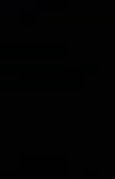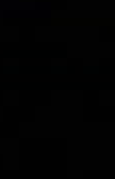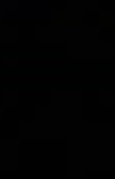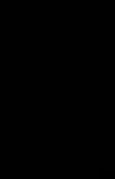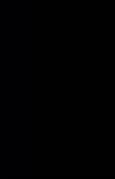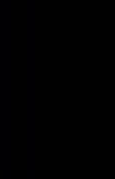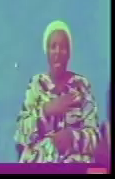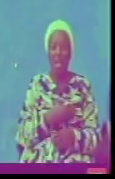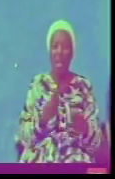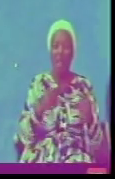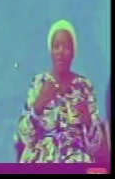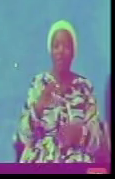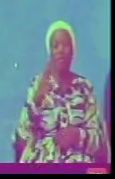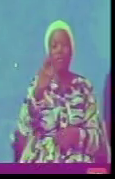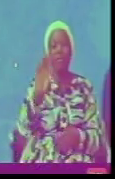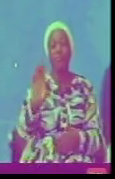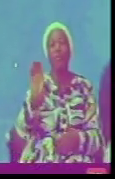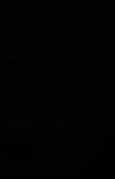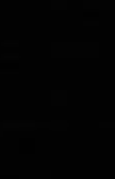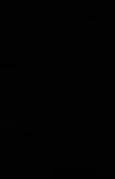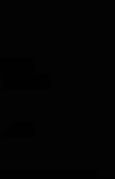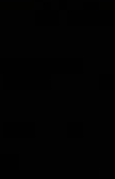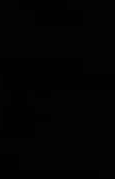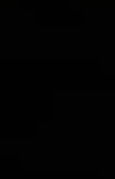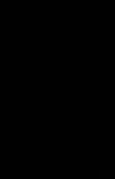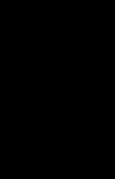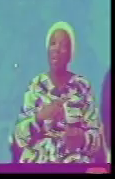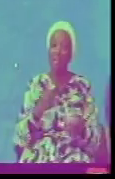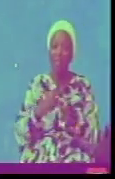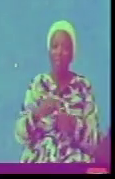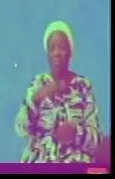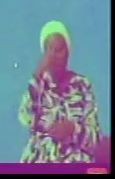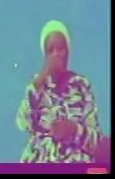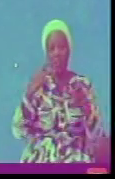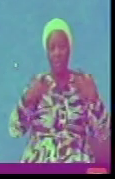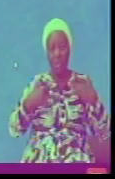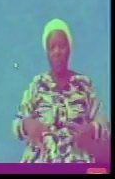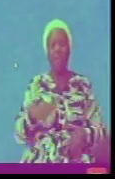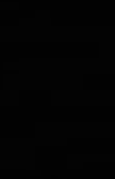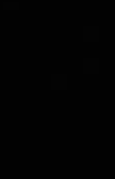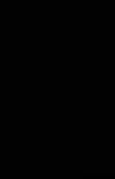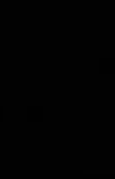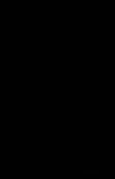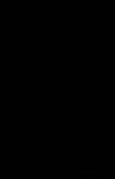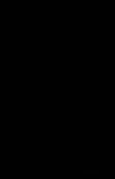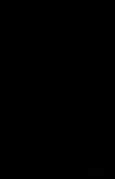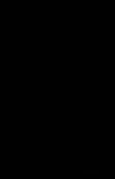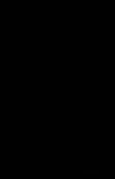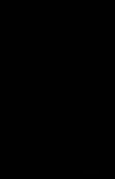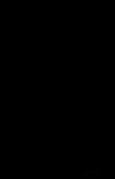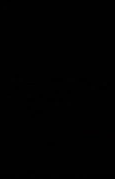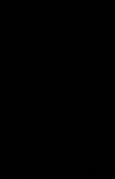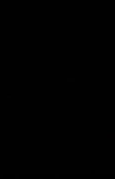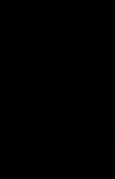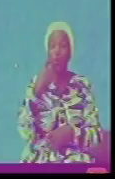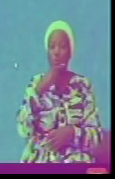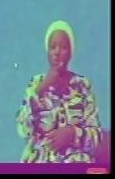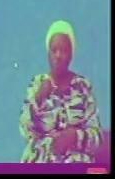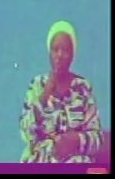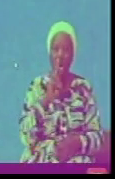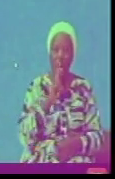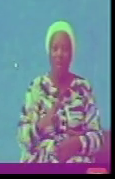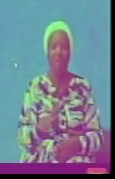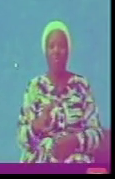promise. It was taking them to the land of Canaan, but because of discouragement, they forgot